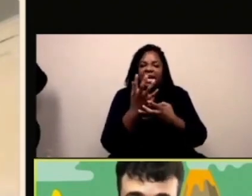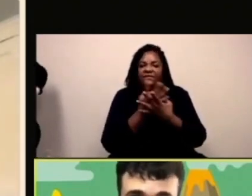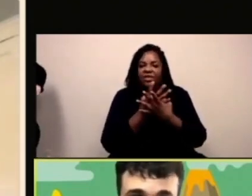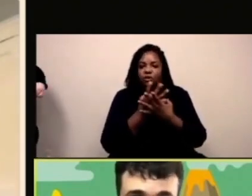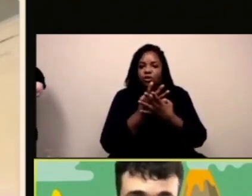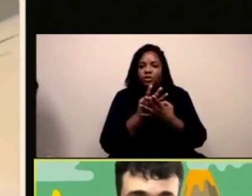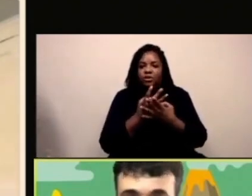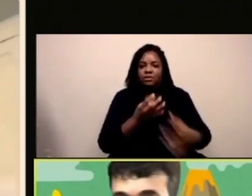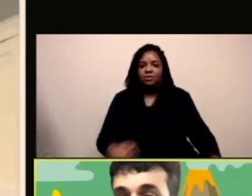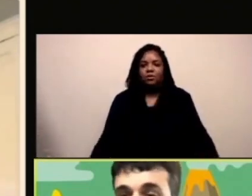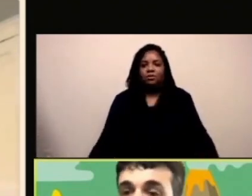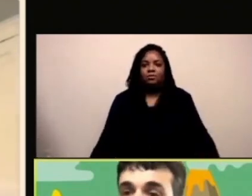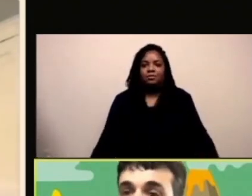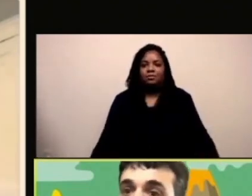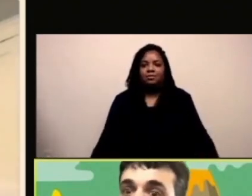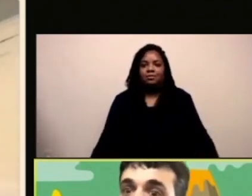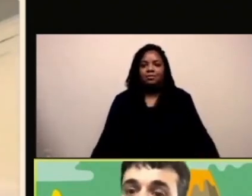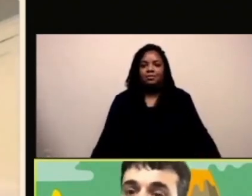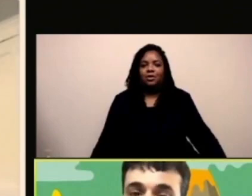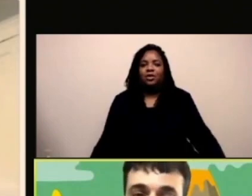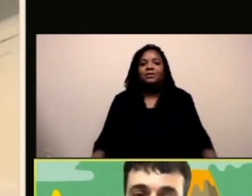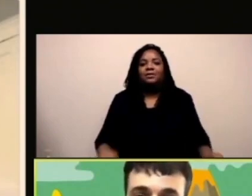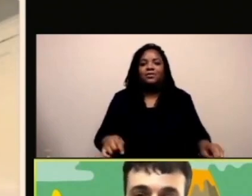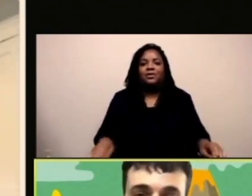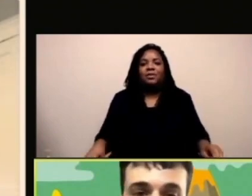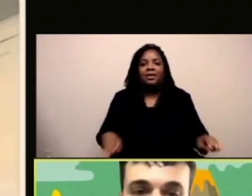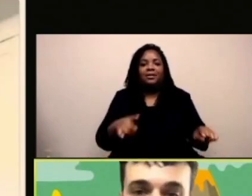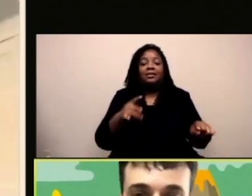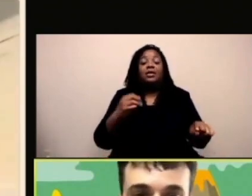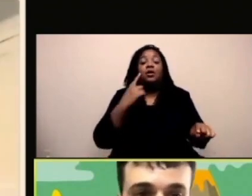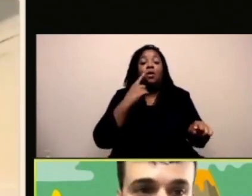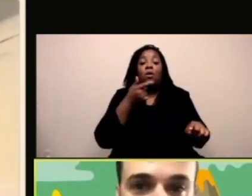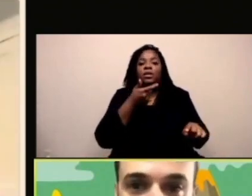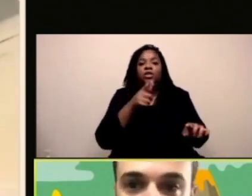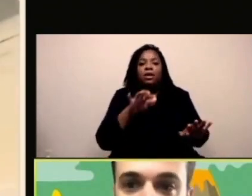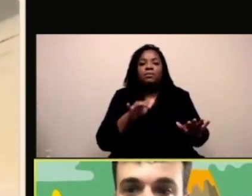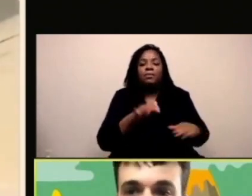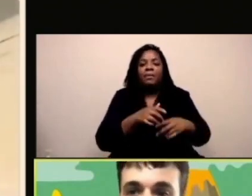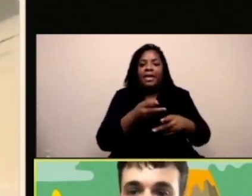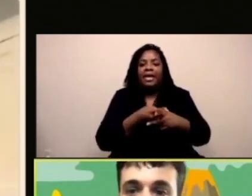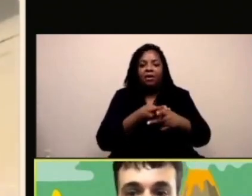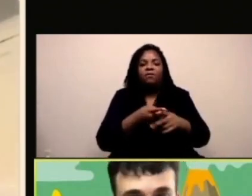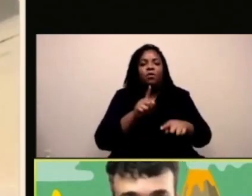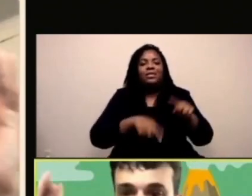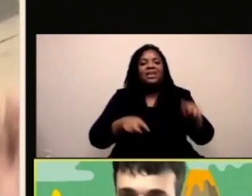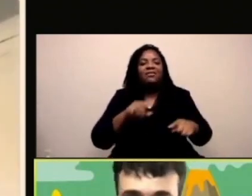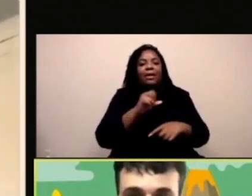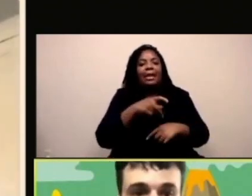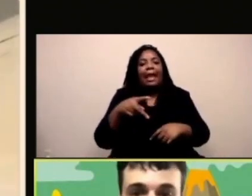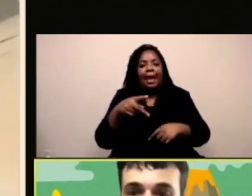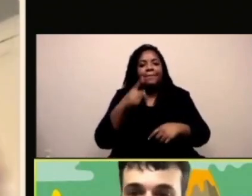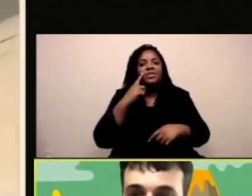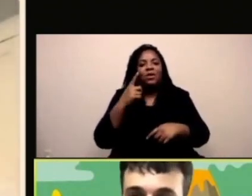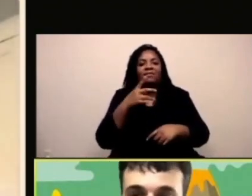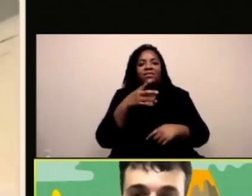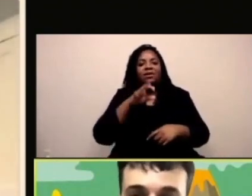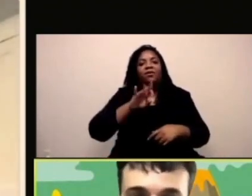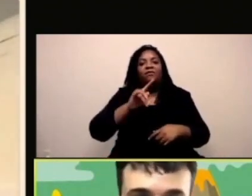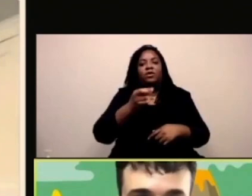video that kids use on various apps, social apps, to make